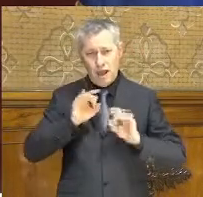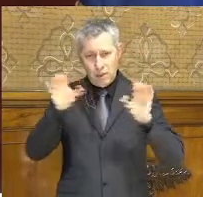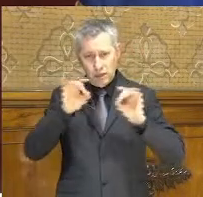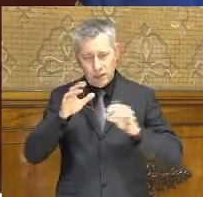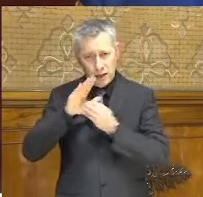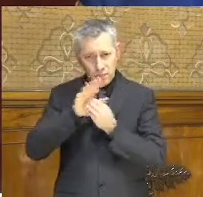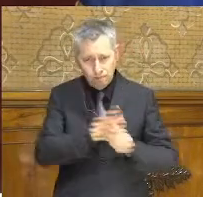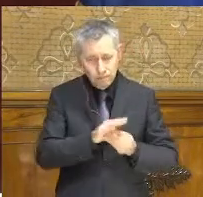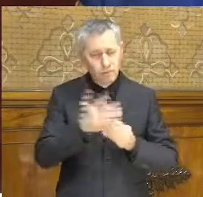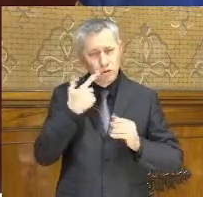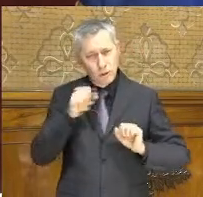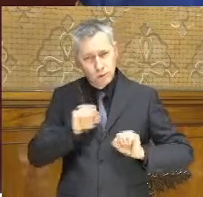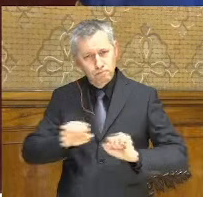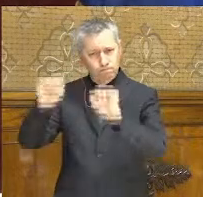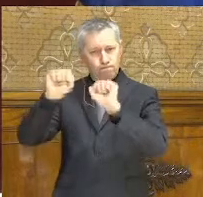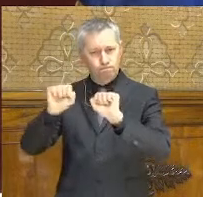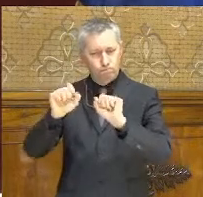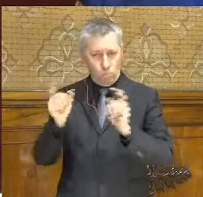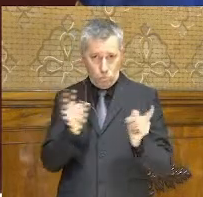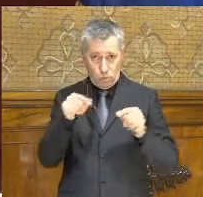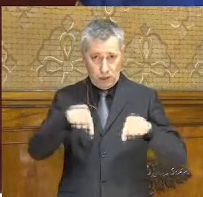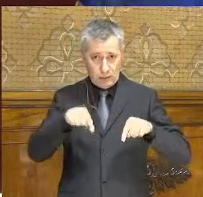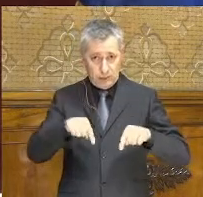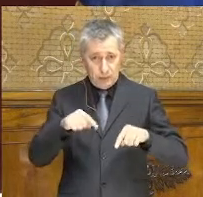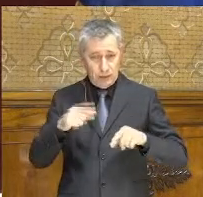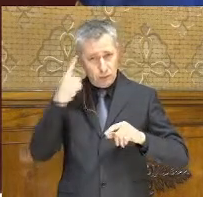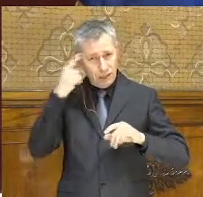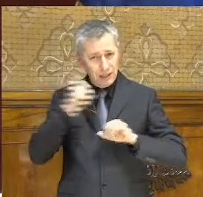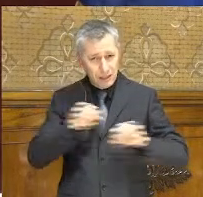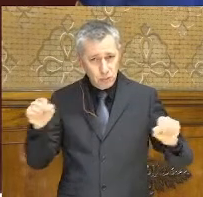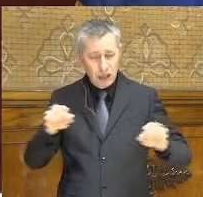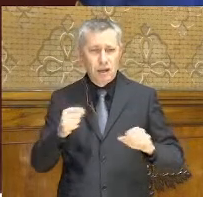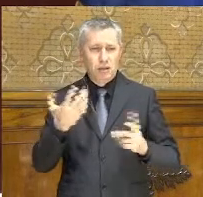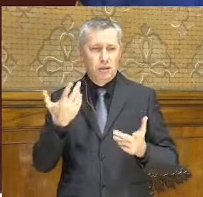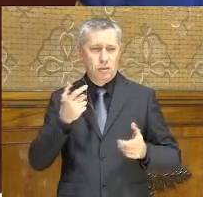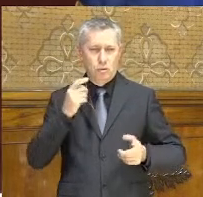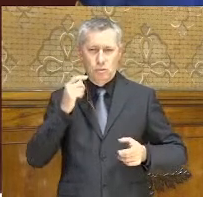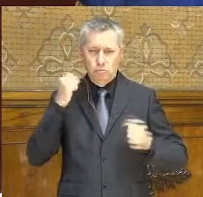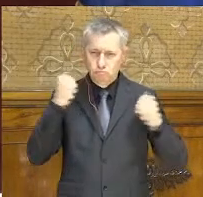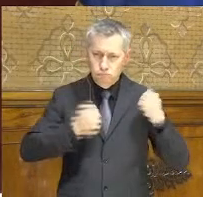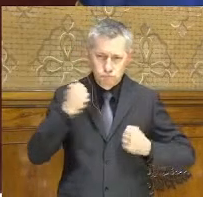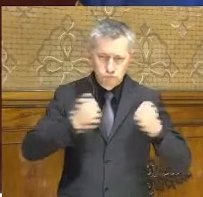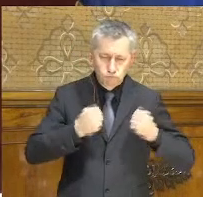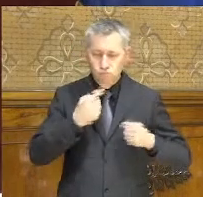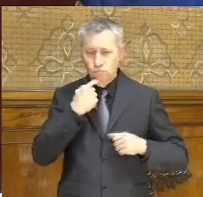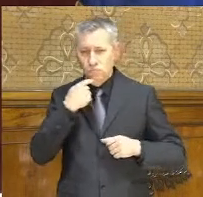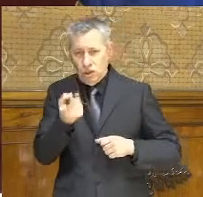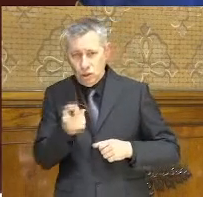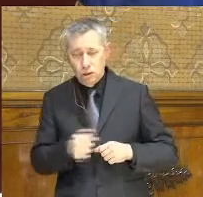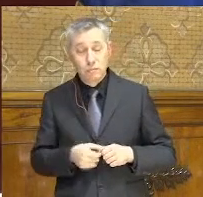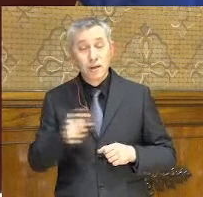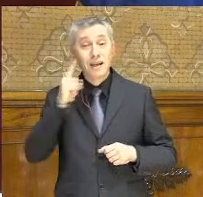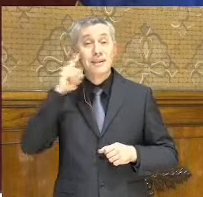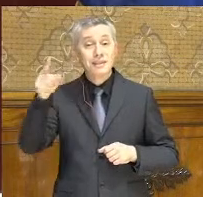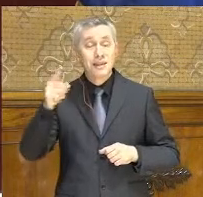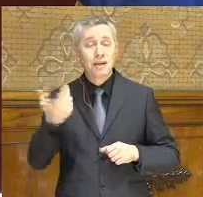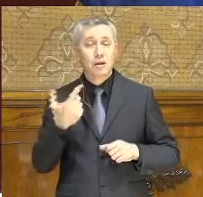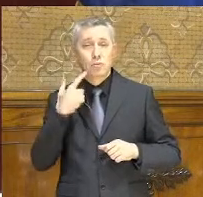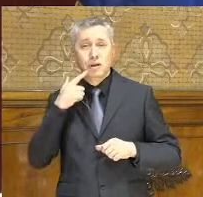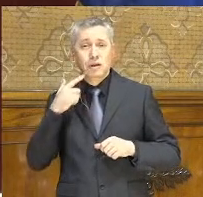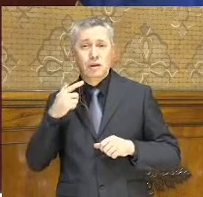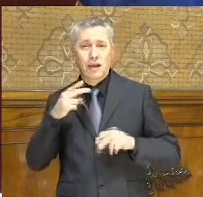are suffering today with ethno-nationalist populism. He says, if nationalism is not